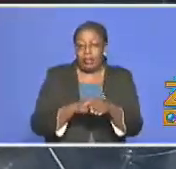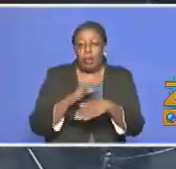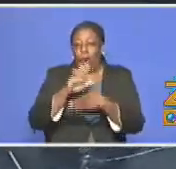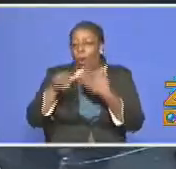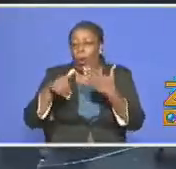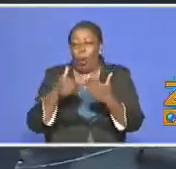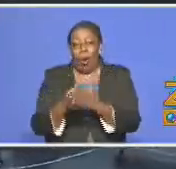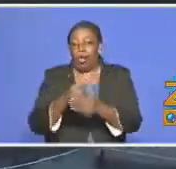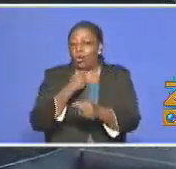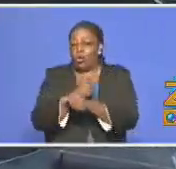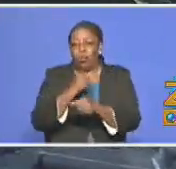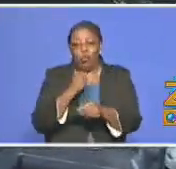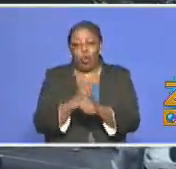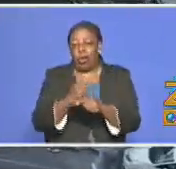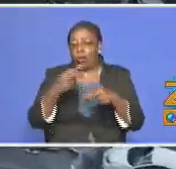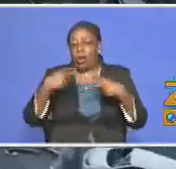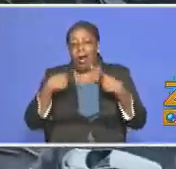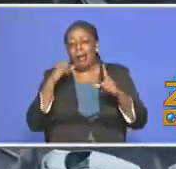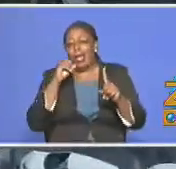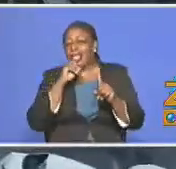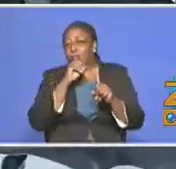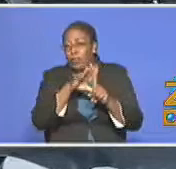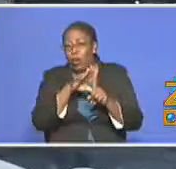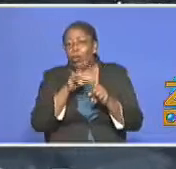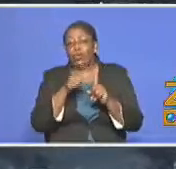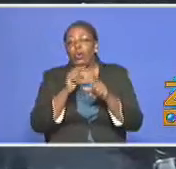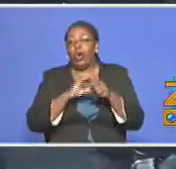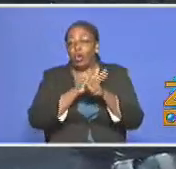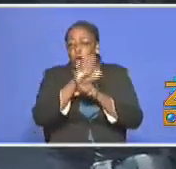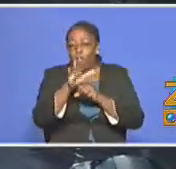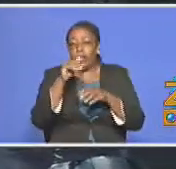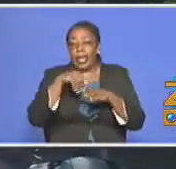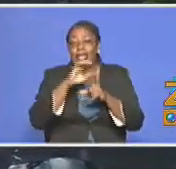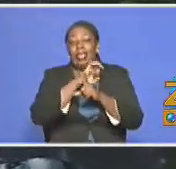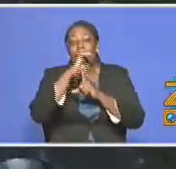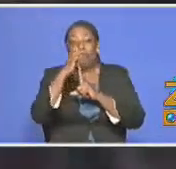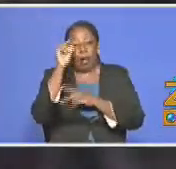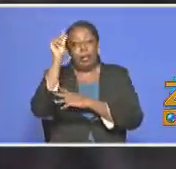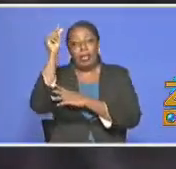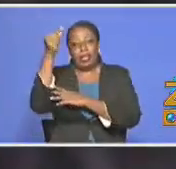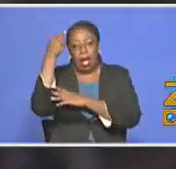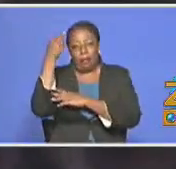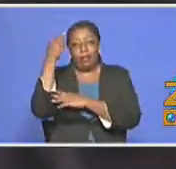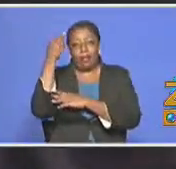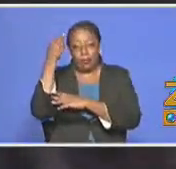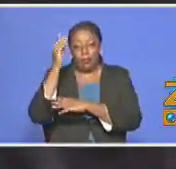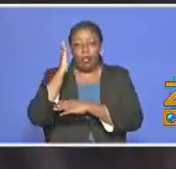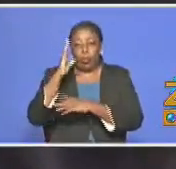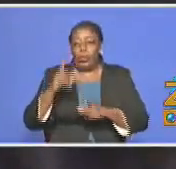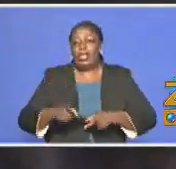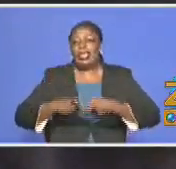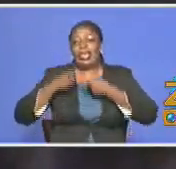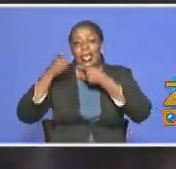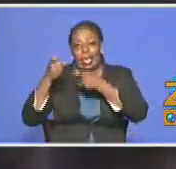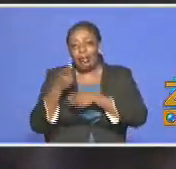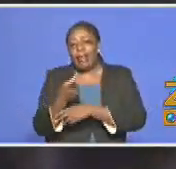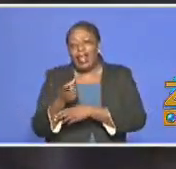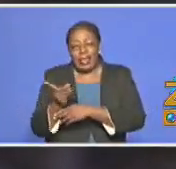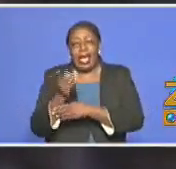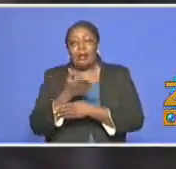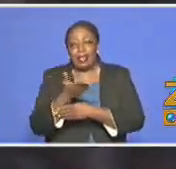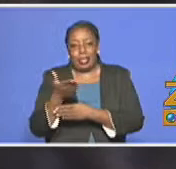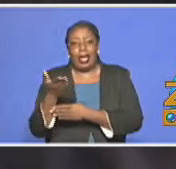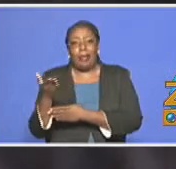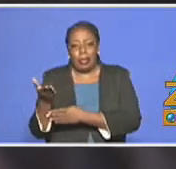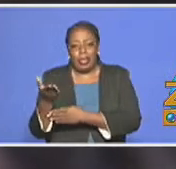worked and have been exposed to COVID in the environment, that the government would seek to give them something.